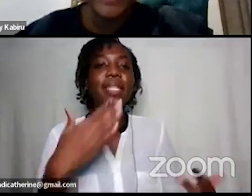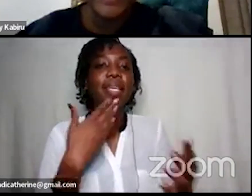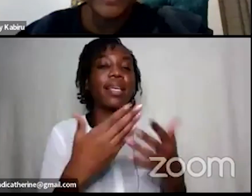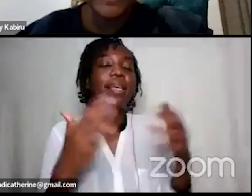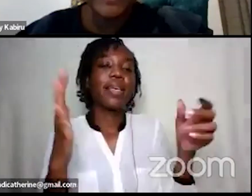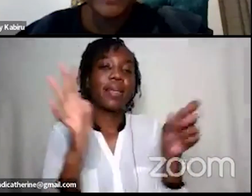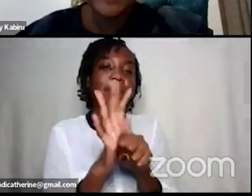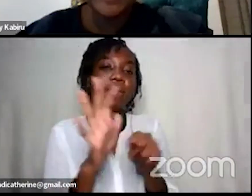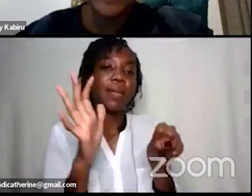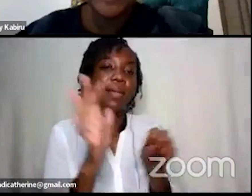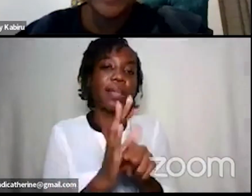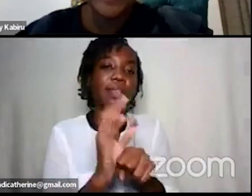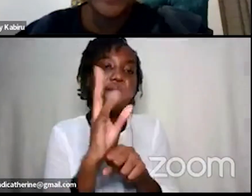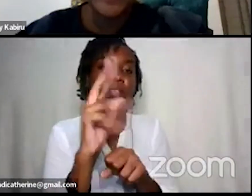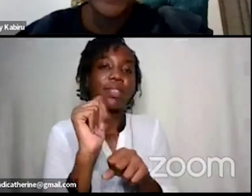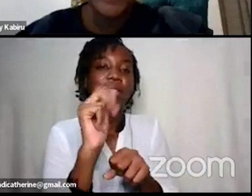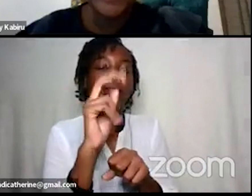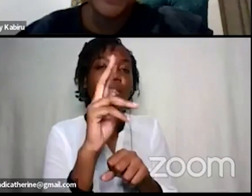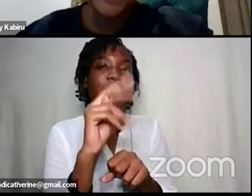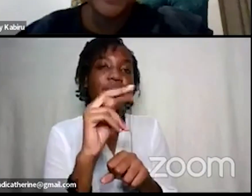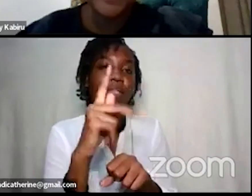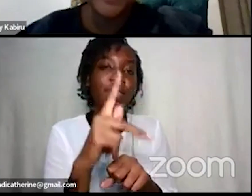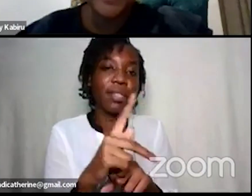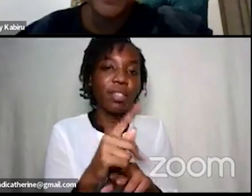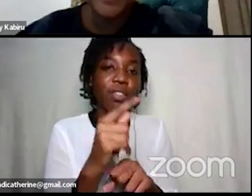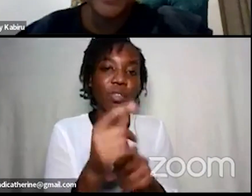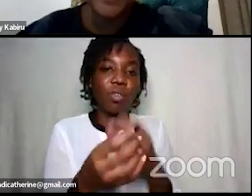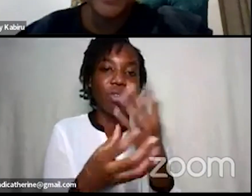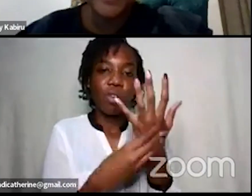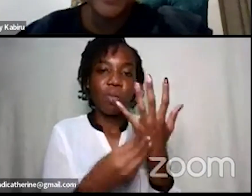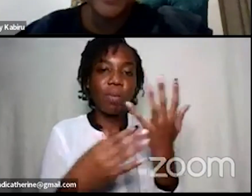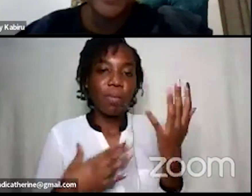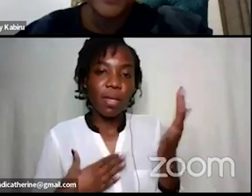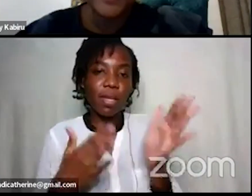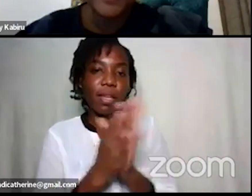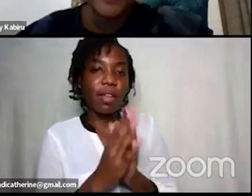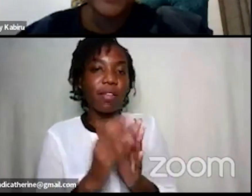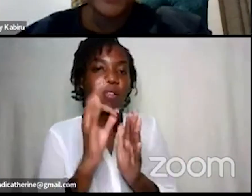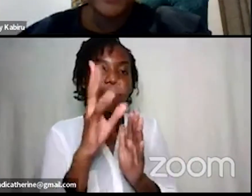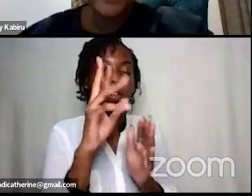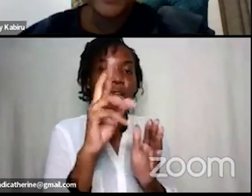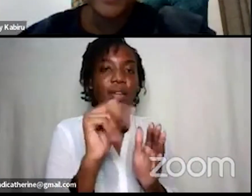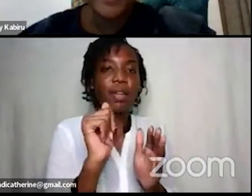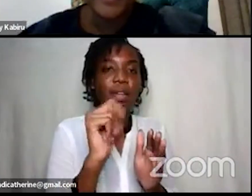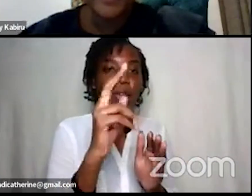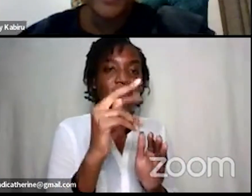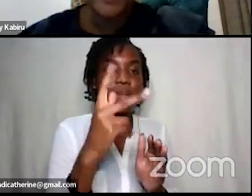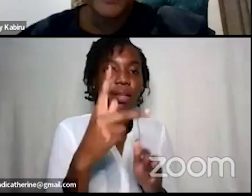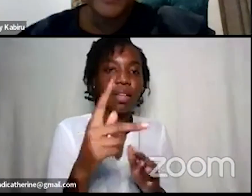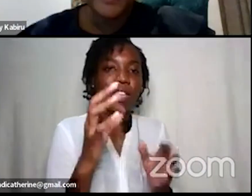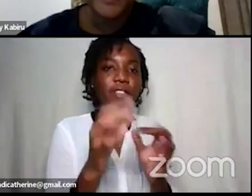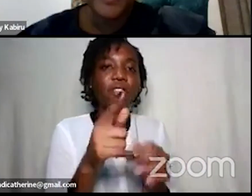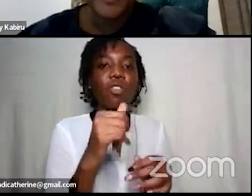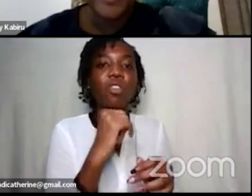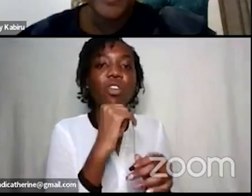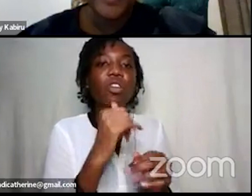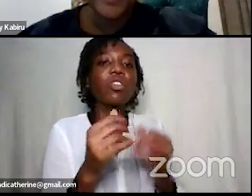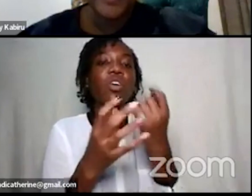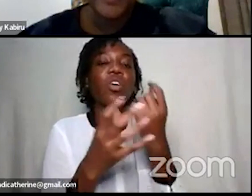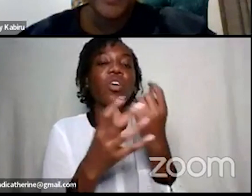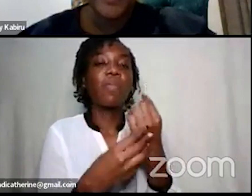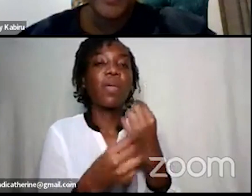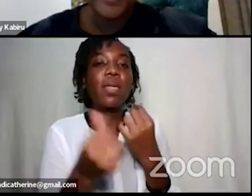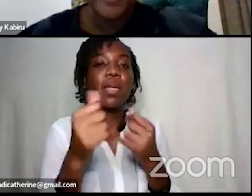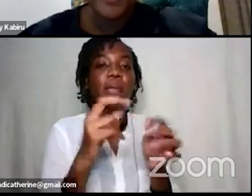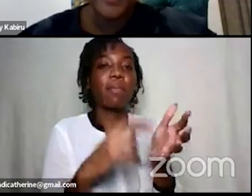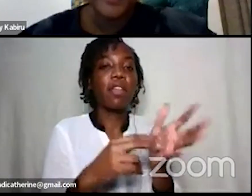you so much. Please make sure you copy myself and Frank. If you don't copy any of us, unfortunately, you don't get that. And